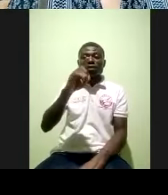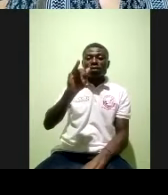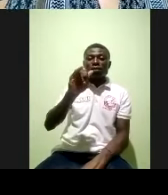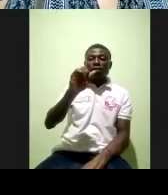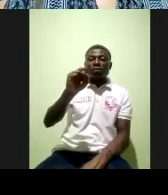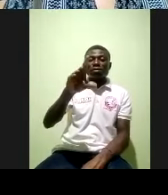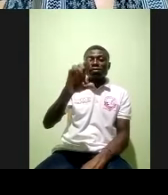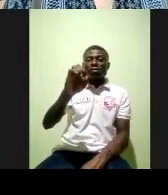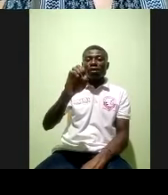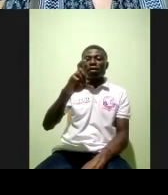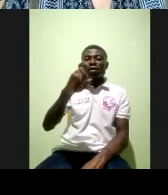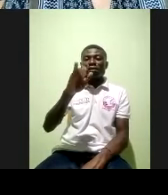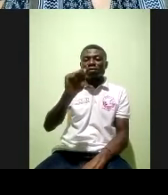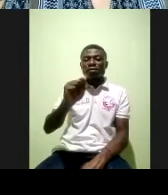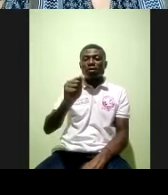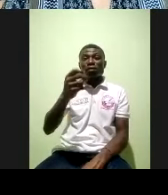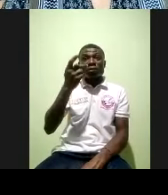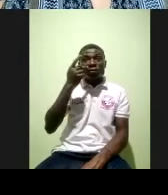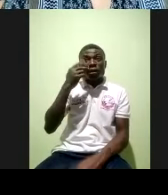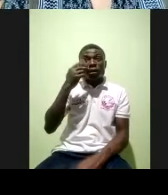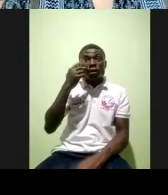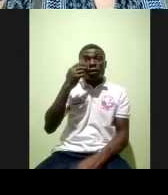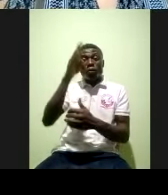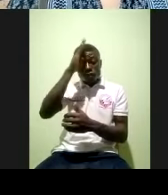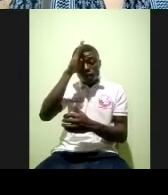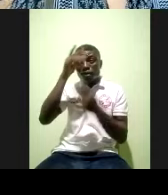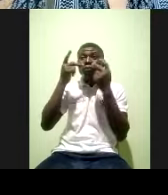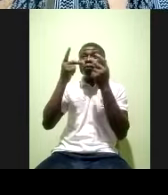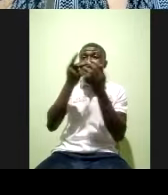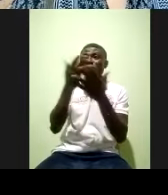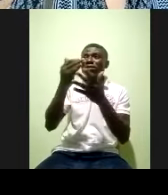affects how the brain handles information it sees and hears.